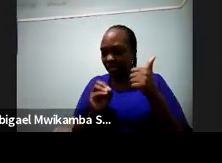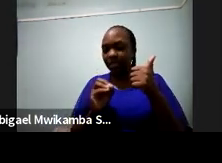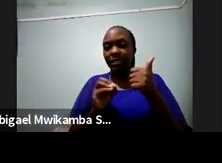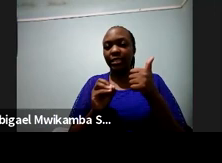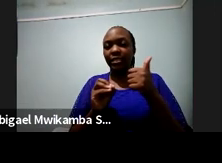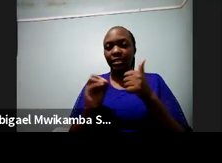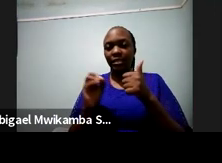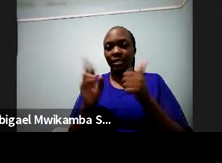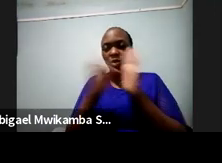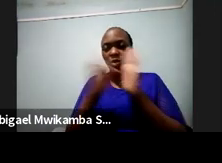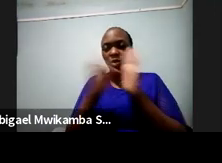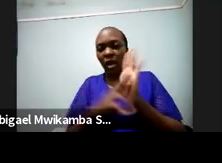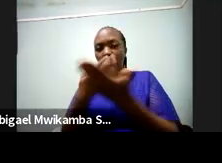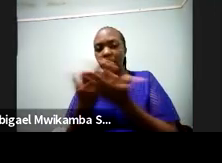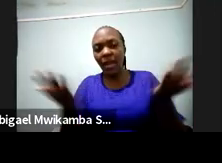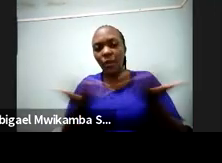That is in budgeting.